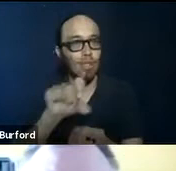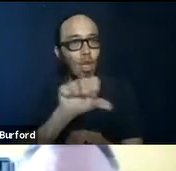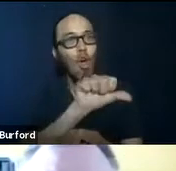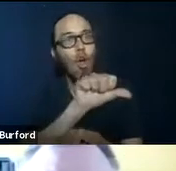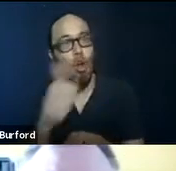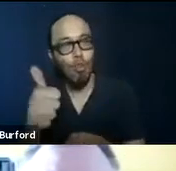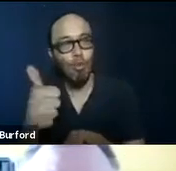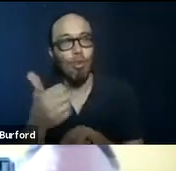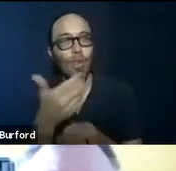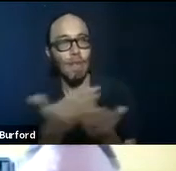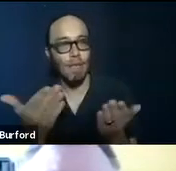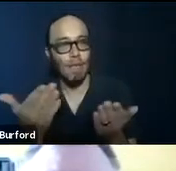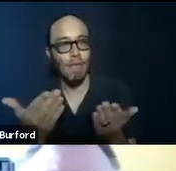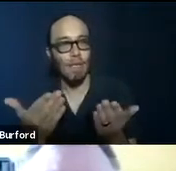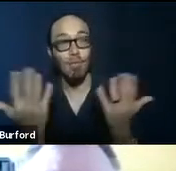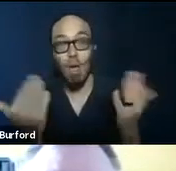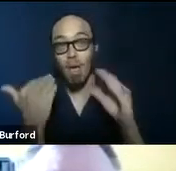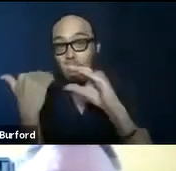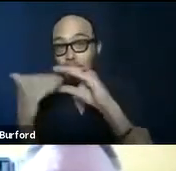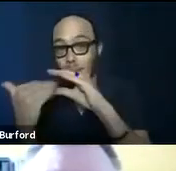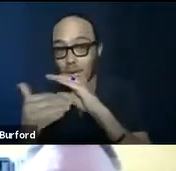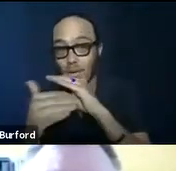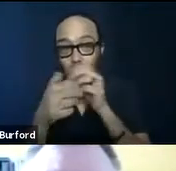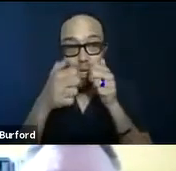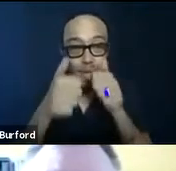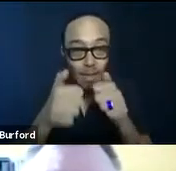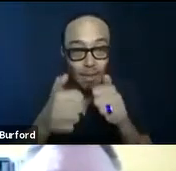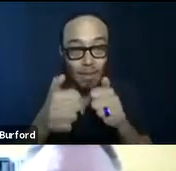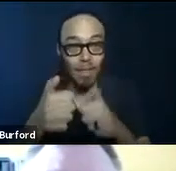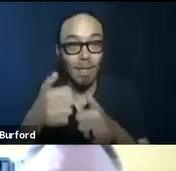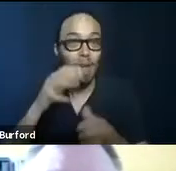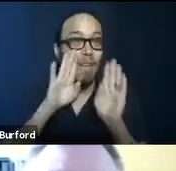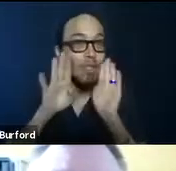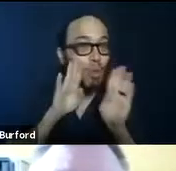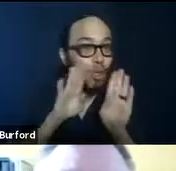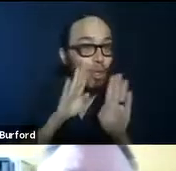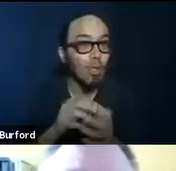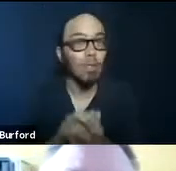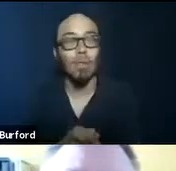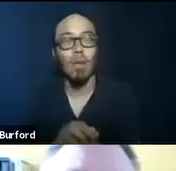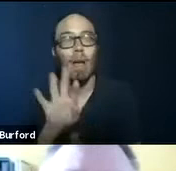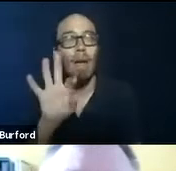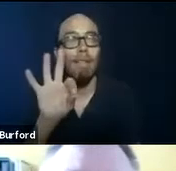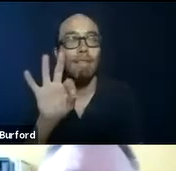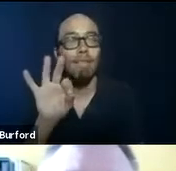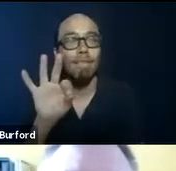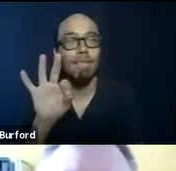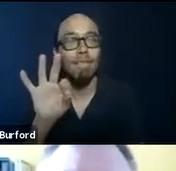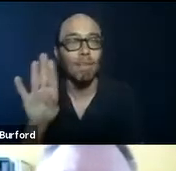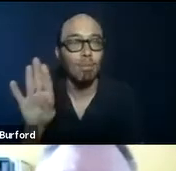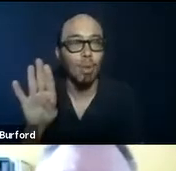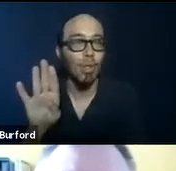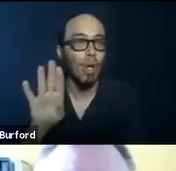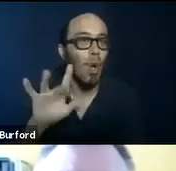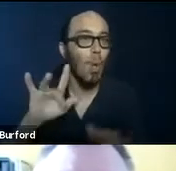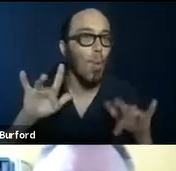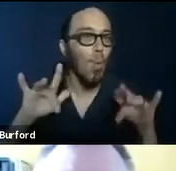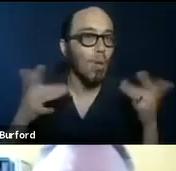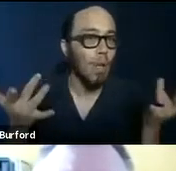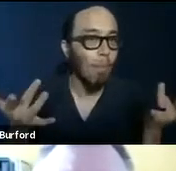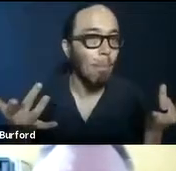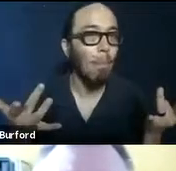is emails, text messages, Facebook messages, WhatsApp, internet bots, and